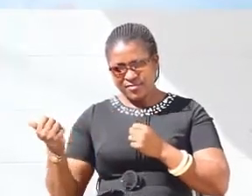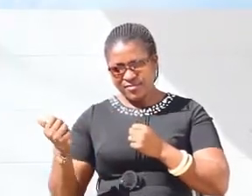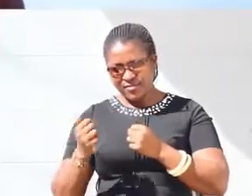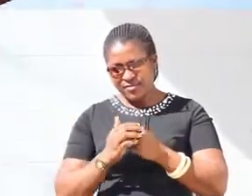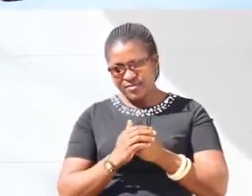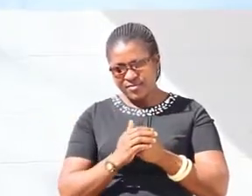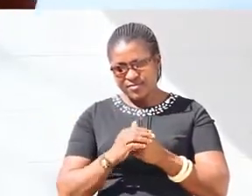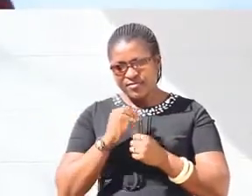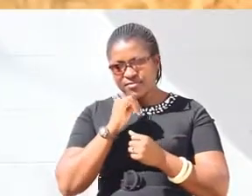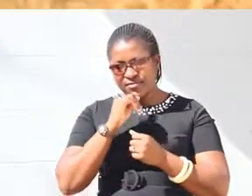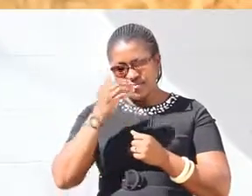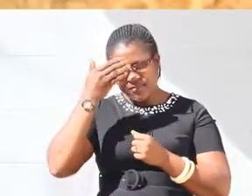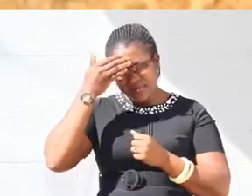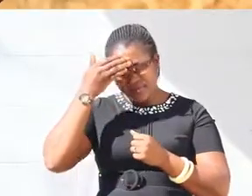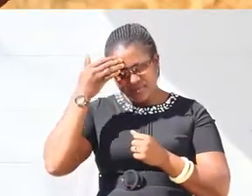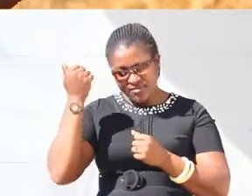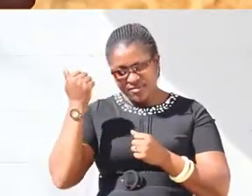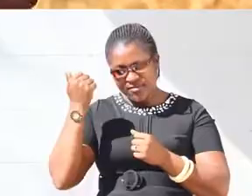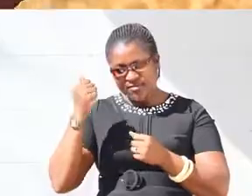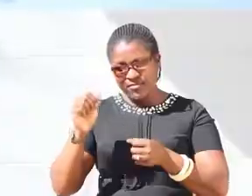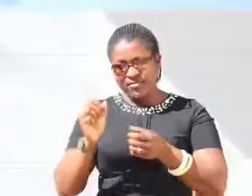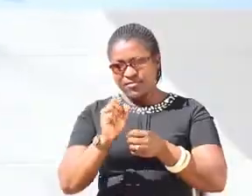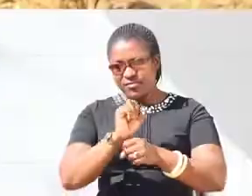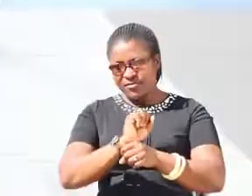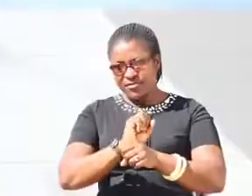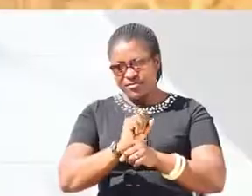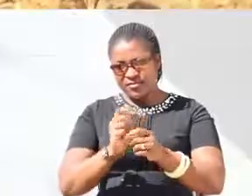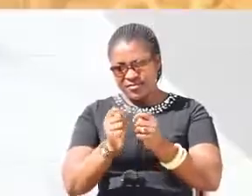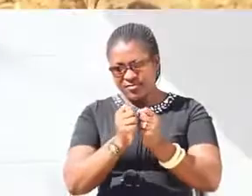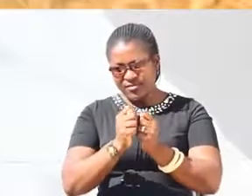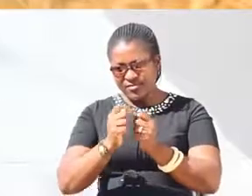tisaiwale tiende pamozi na mtima umozi